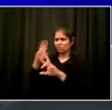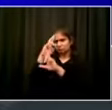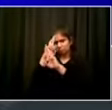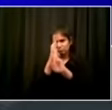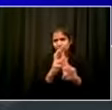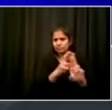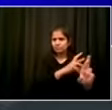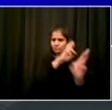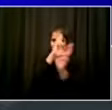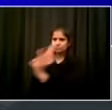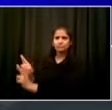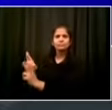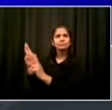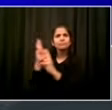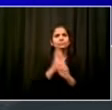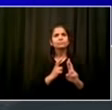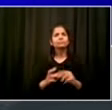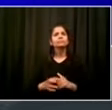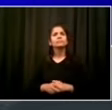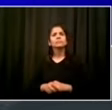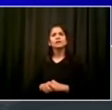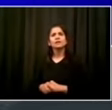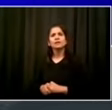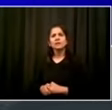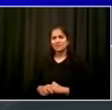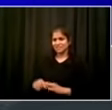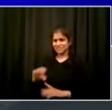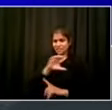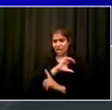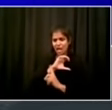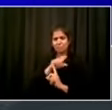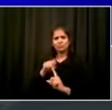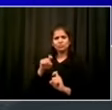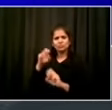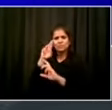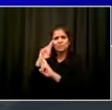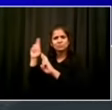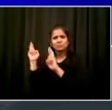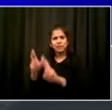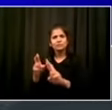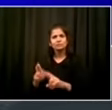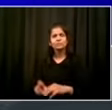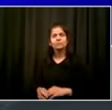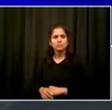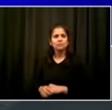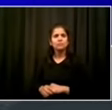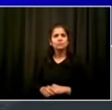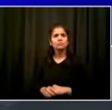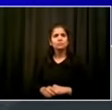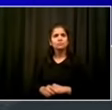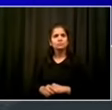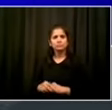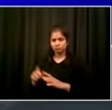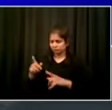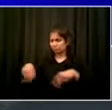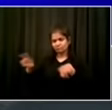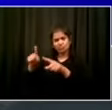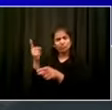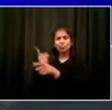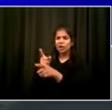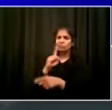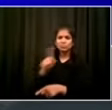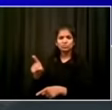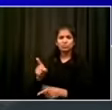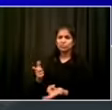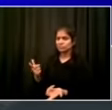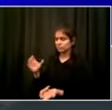a whole, and they are correct. That's what we must do. That is a good example of why when I turned to